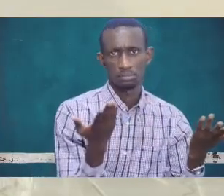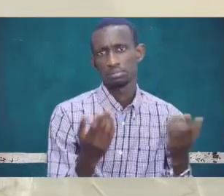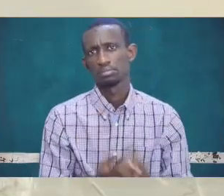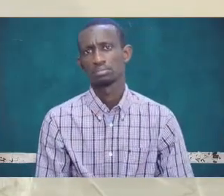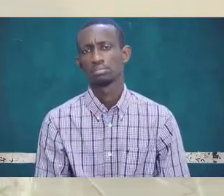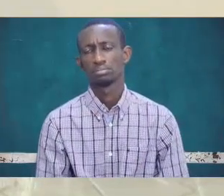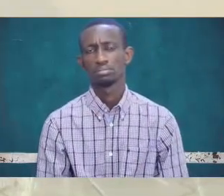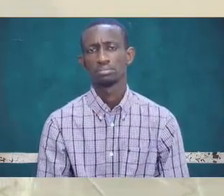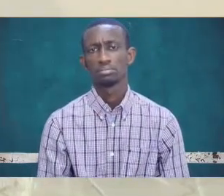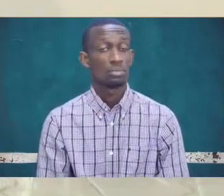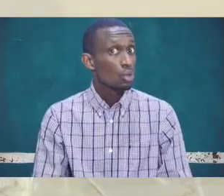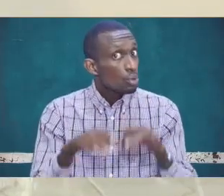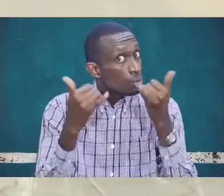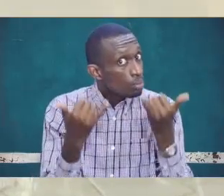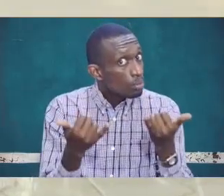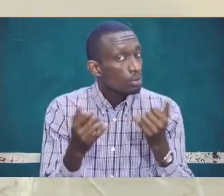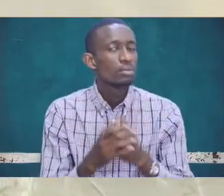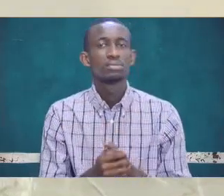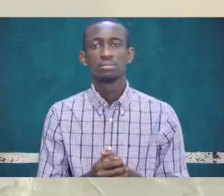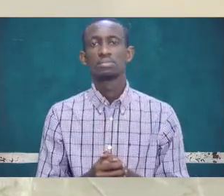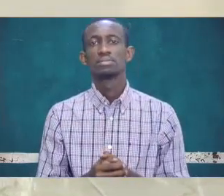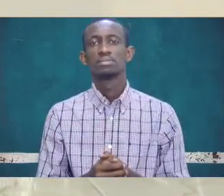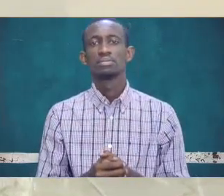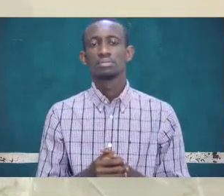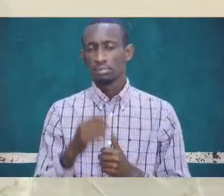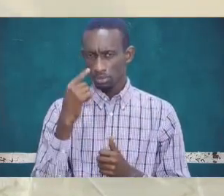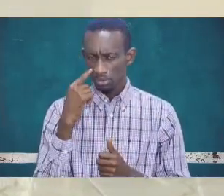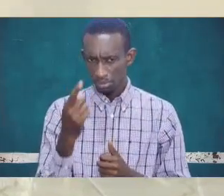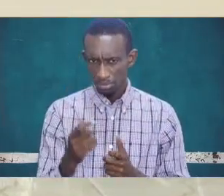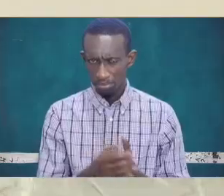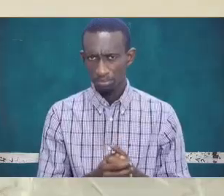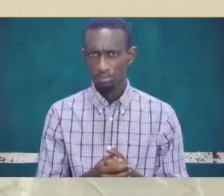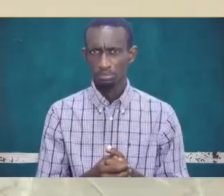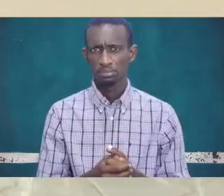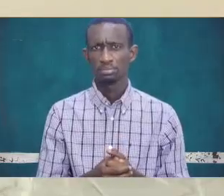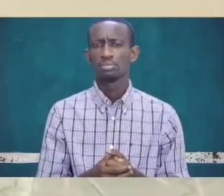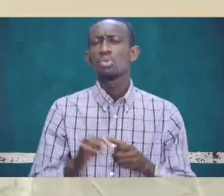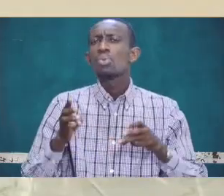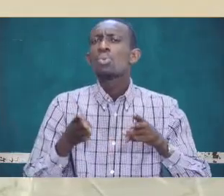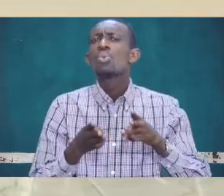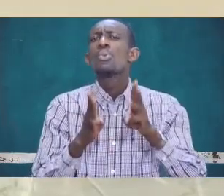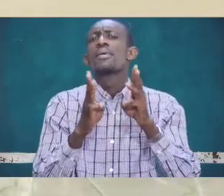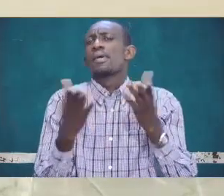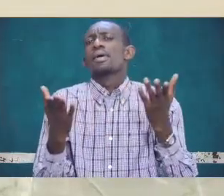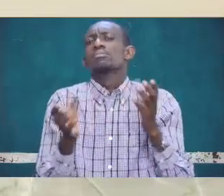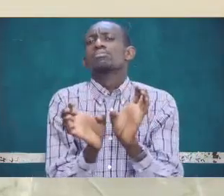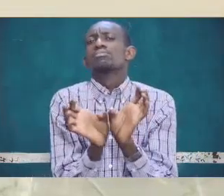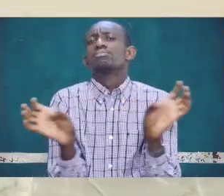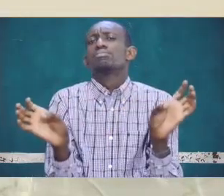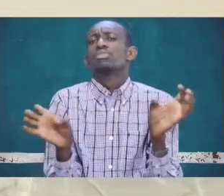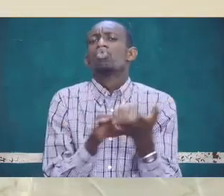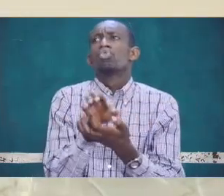So today, we are just going to look at methods of separation of these